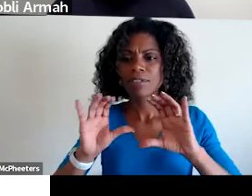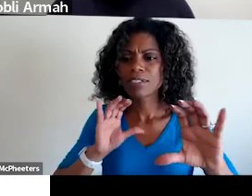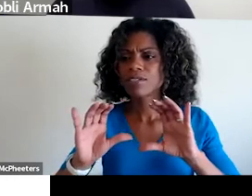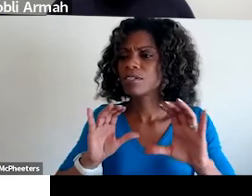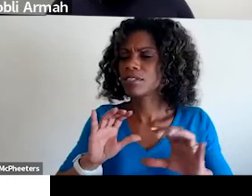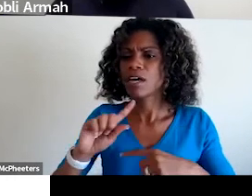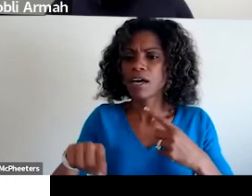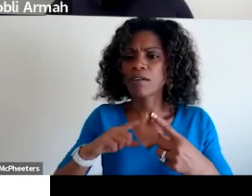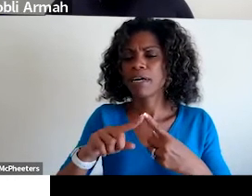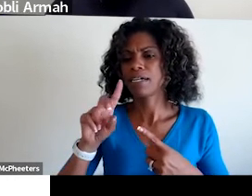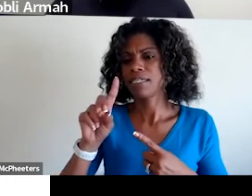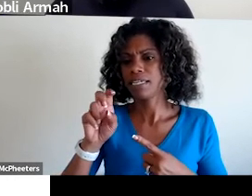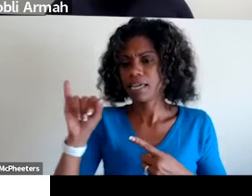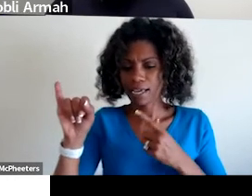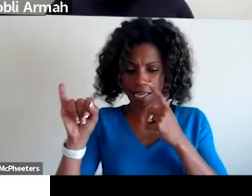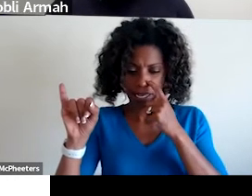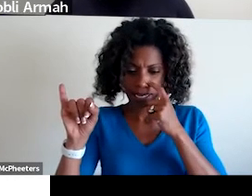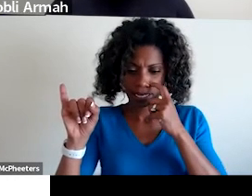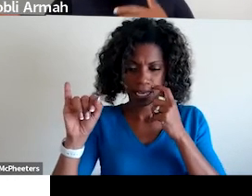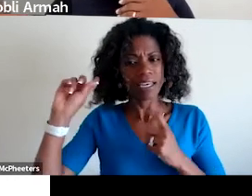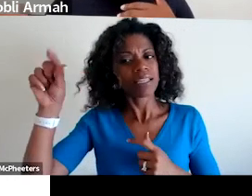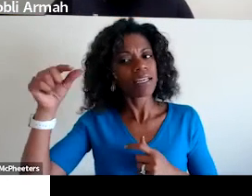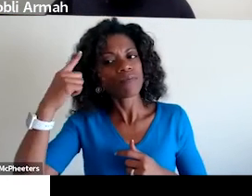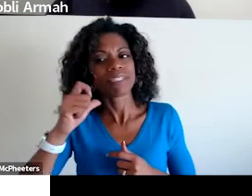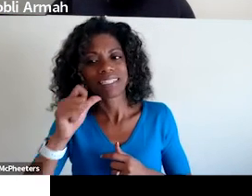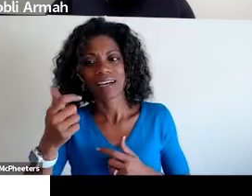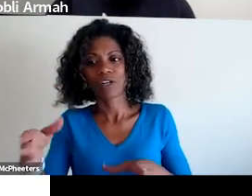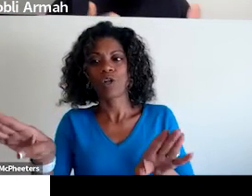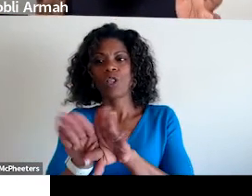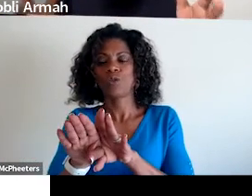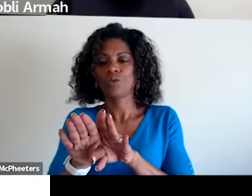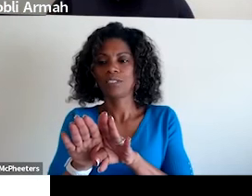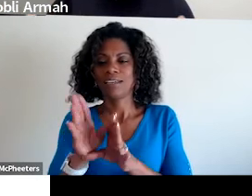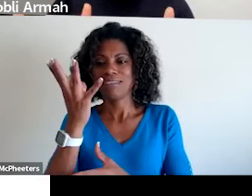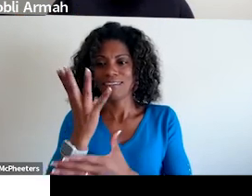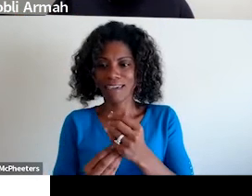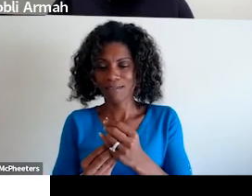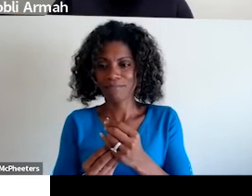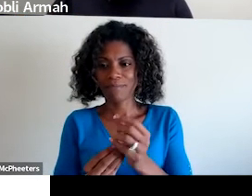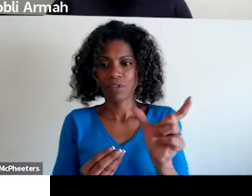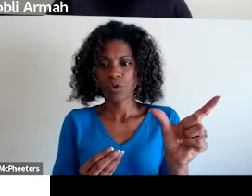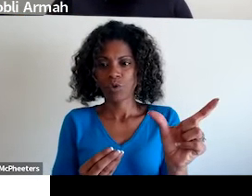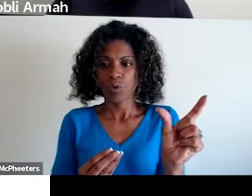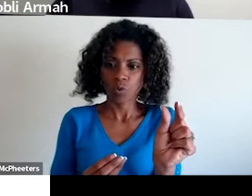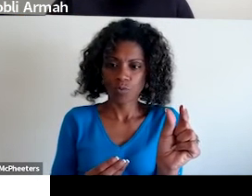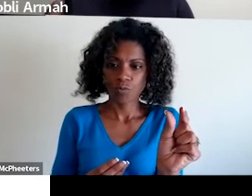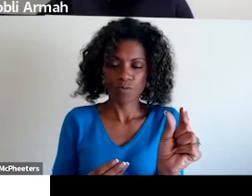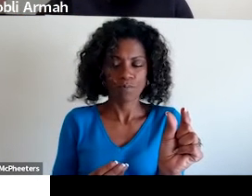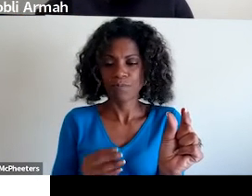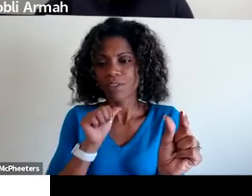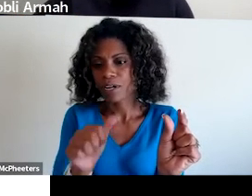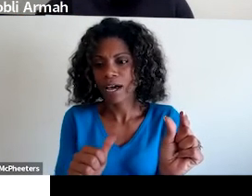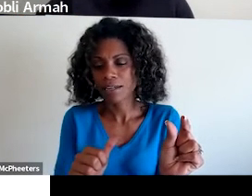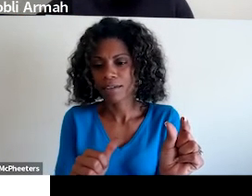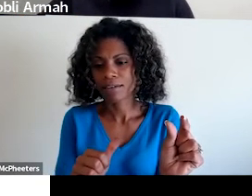government, this is going to close gaps on racial equity, but you all are trusted, then this conversation on diversity, equity, and inclusion and